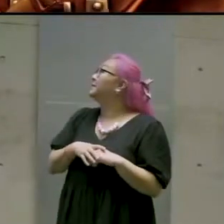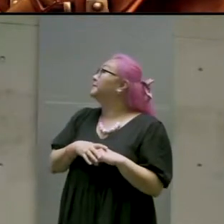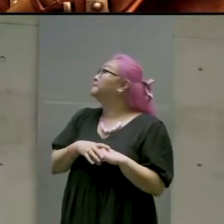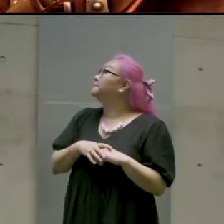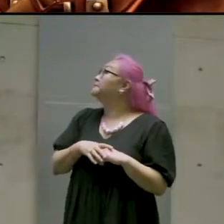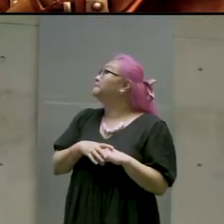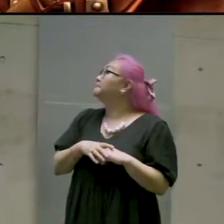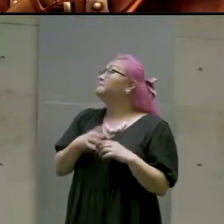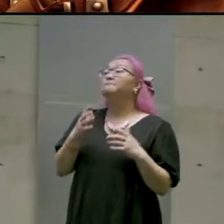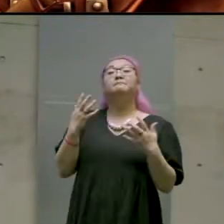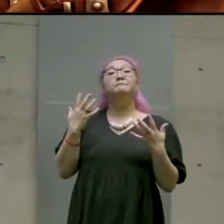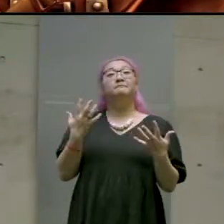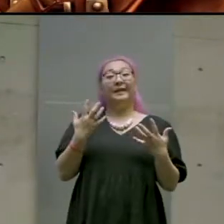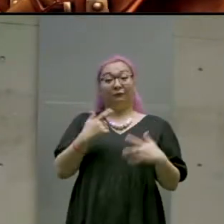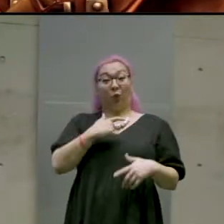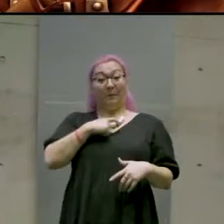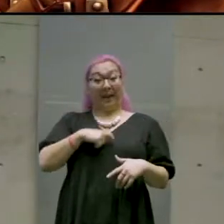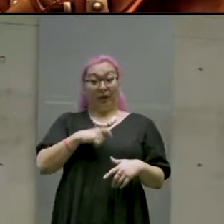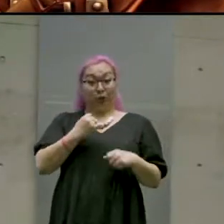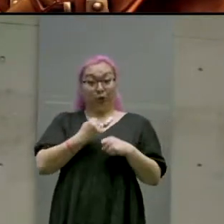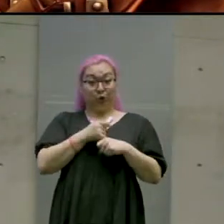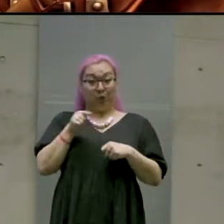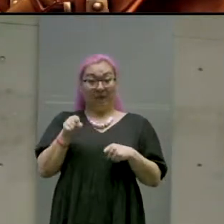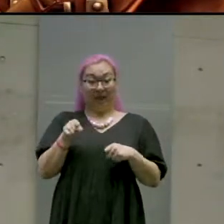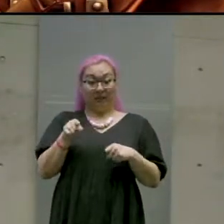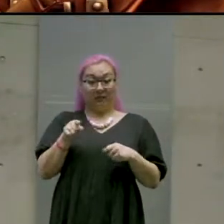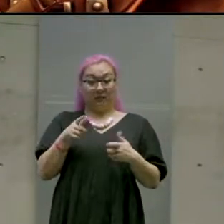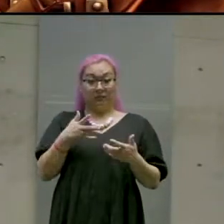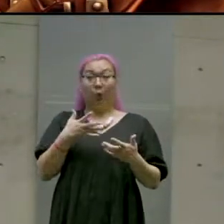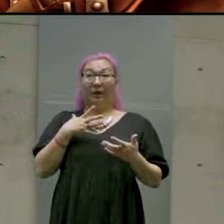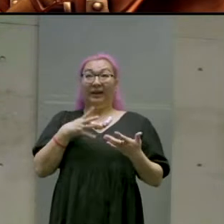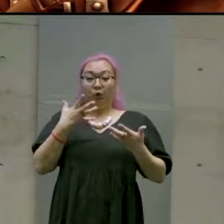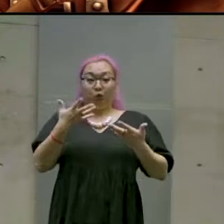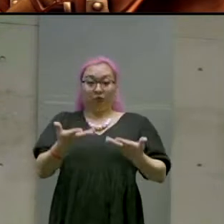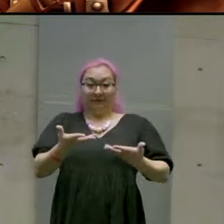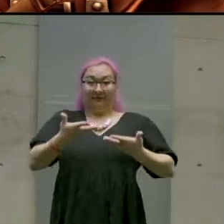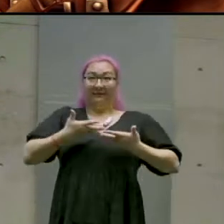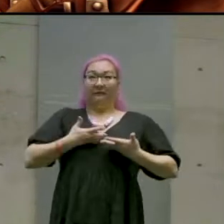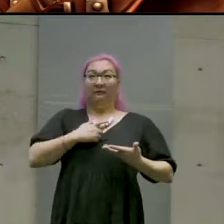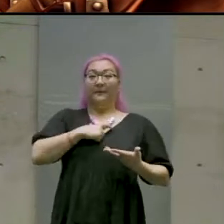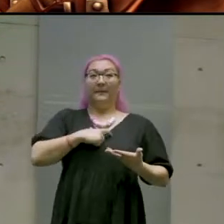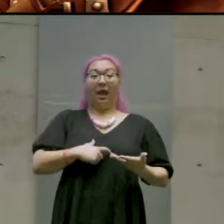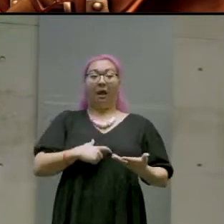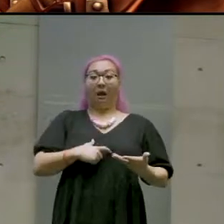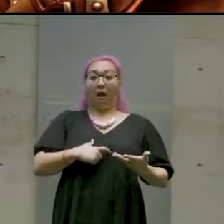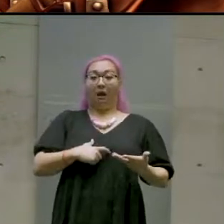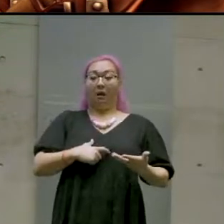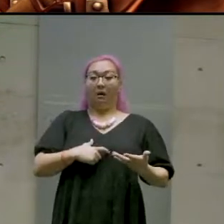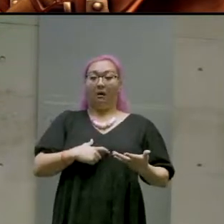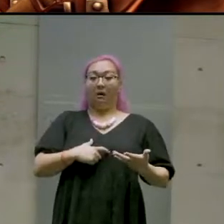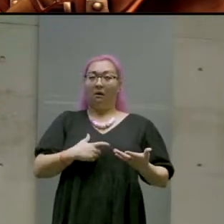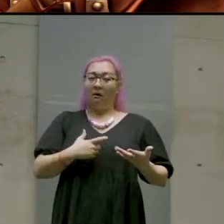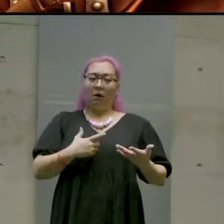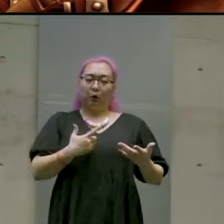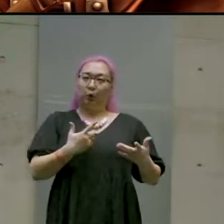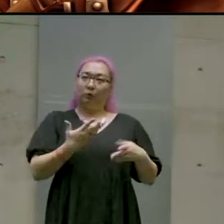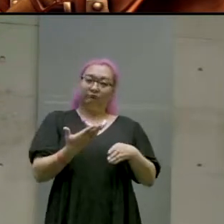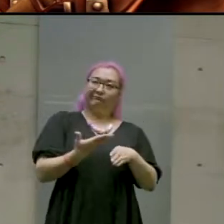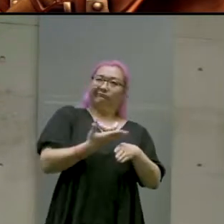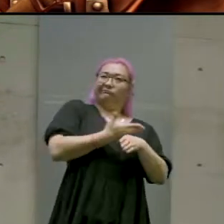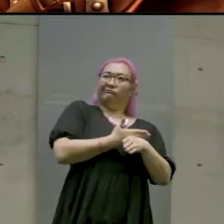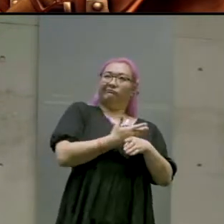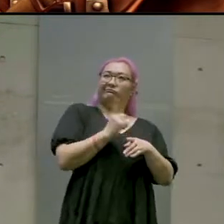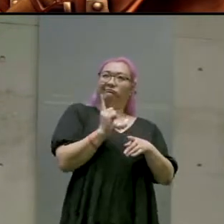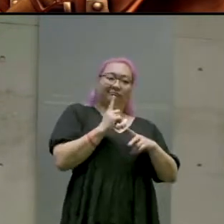In order for the player to be able to do that, we had to enable the player by allowing an amount of investigation to happen